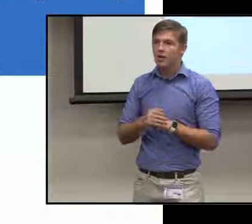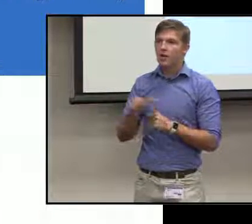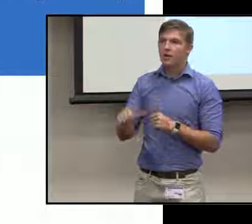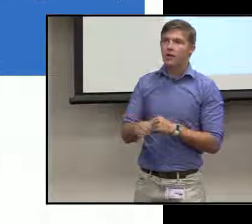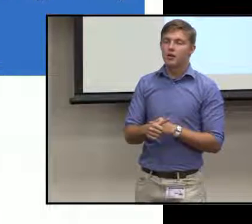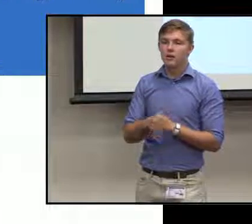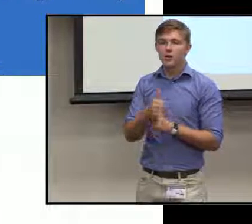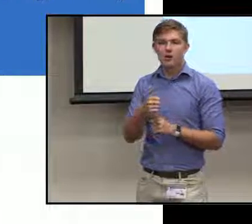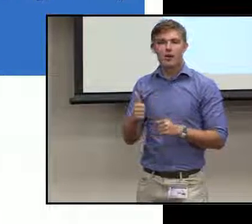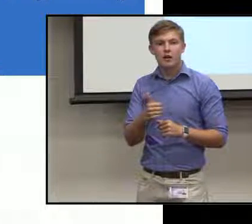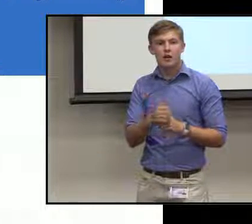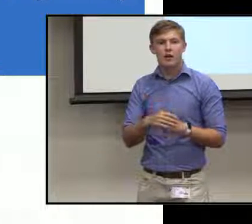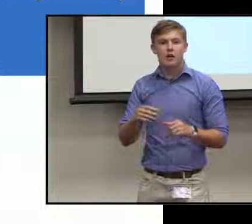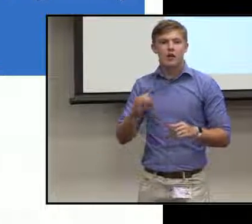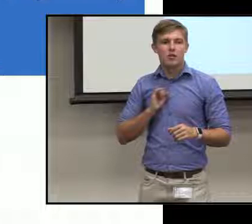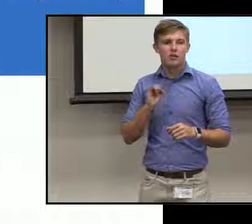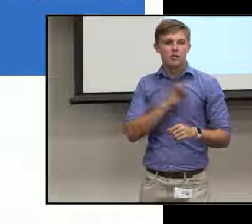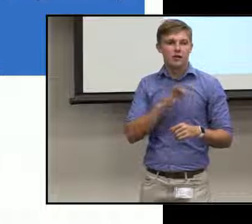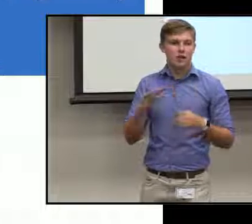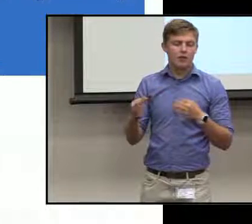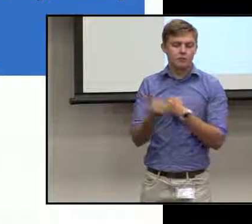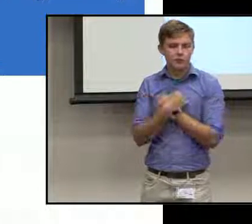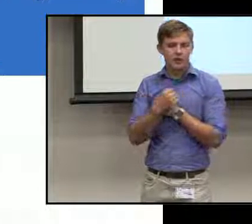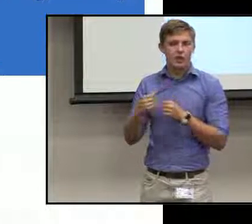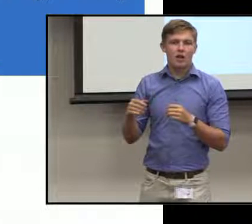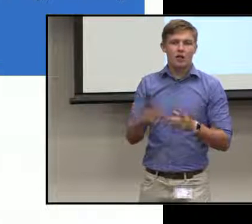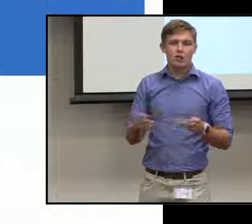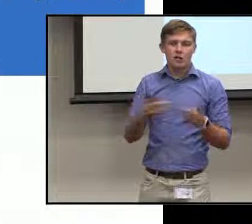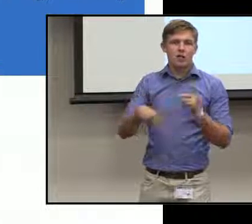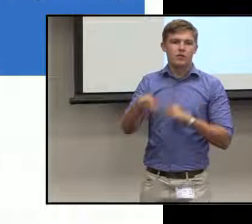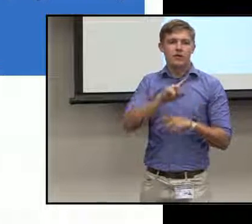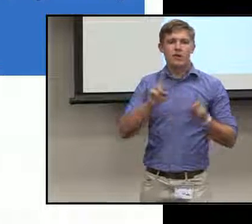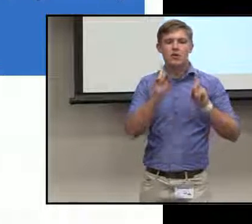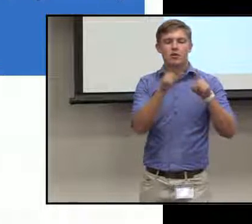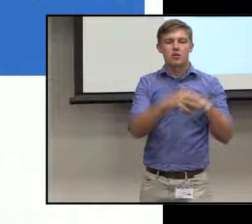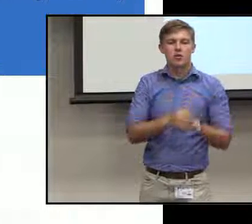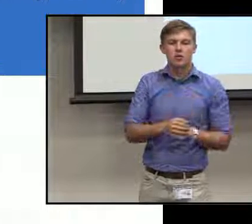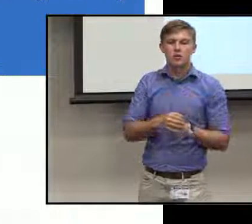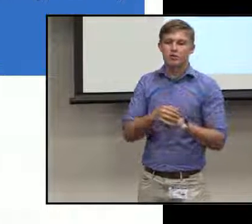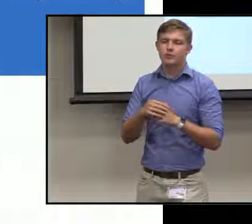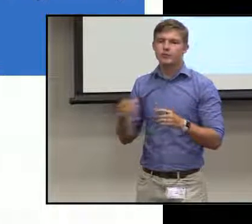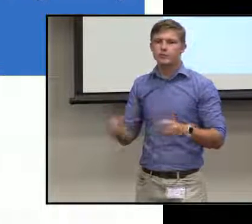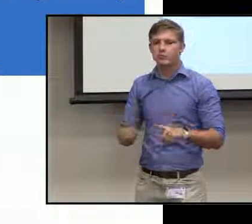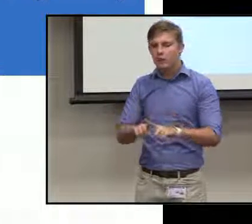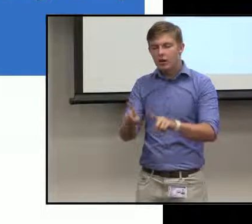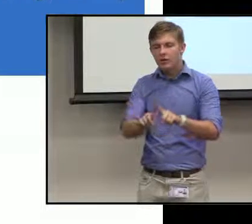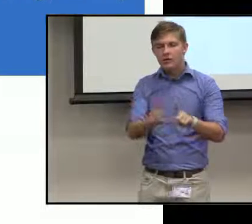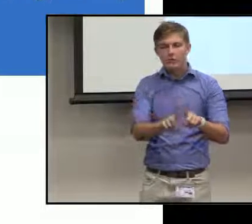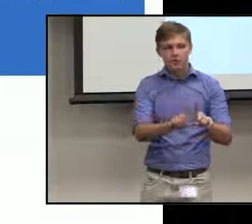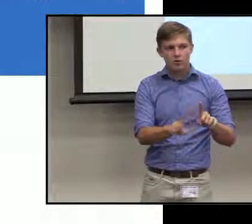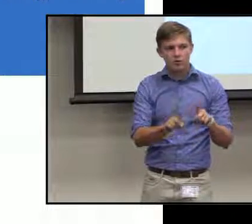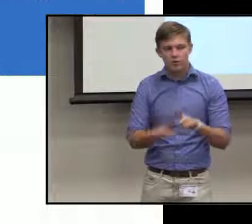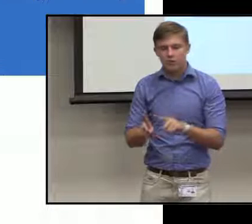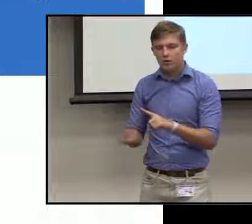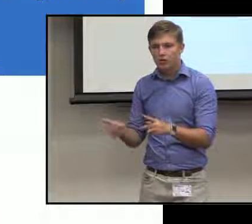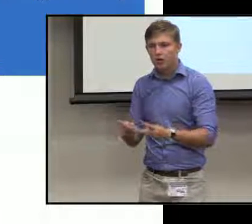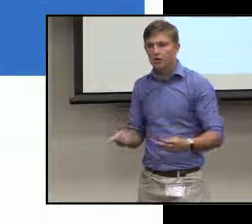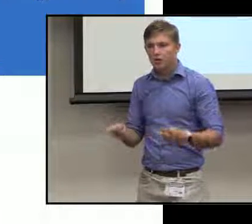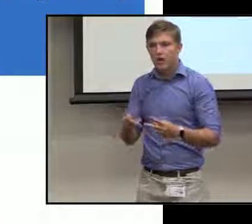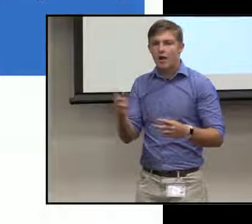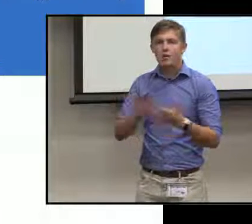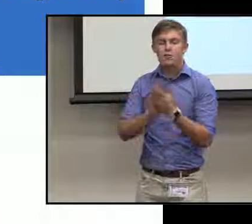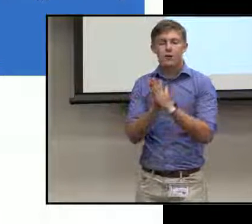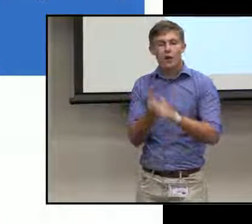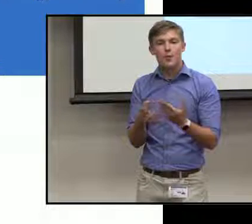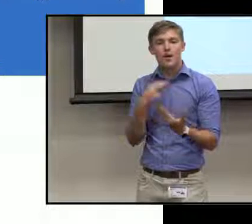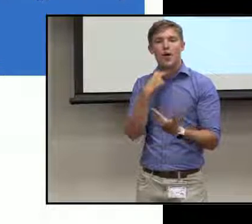live in, Brazil or Ecuador, or Nigeria, or Nicaragua, or Ukraine, and so on. And you become a